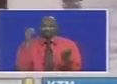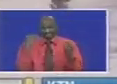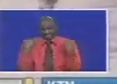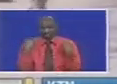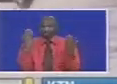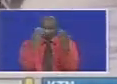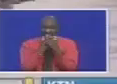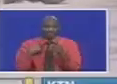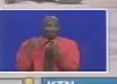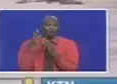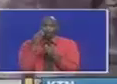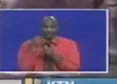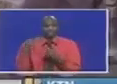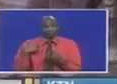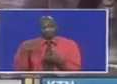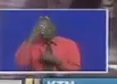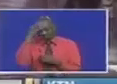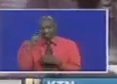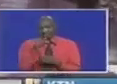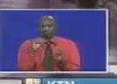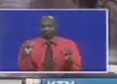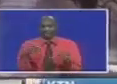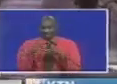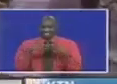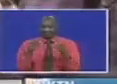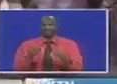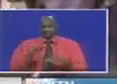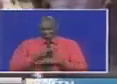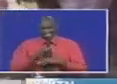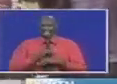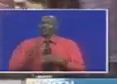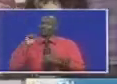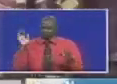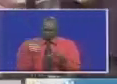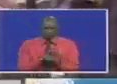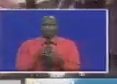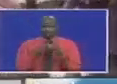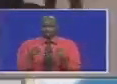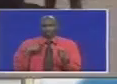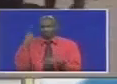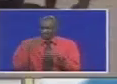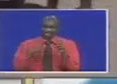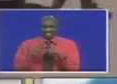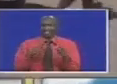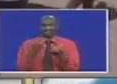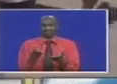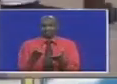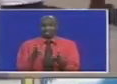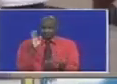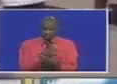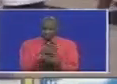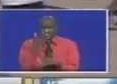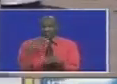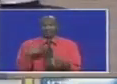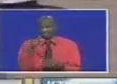the hope that they will not be forgotten, but given sustainable solutions to the annual catastrophe. The song being sung by